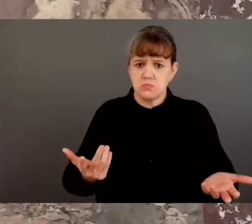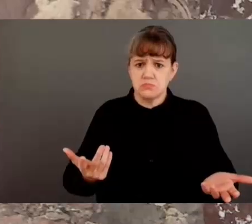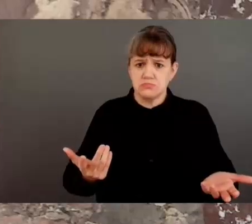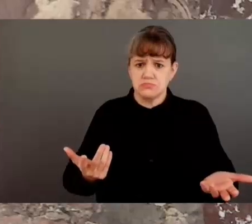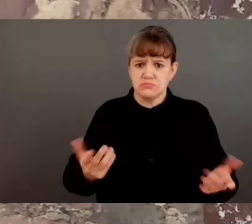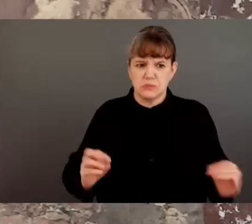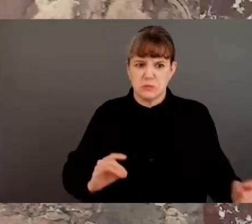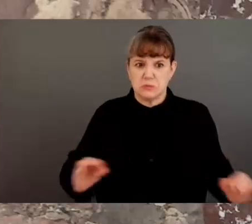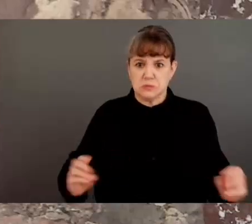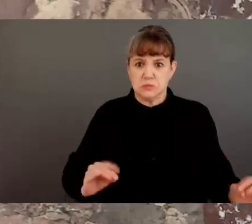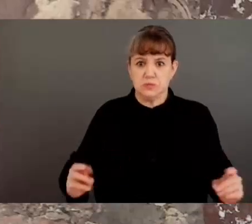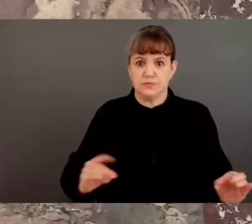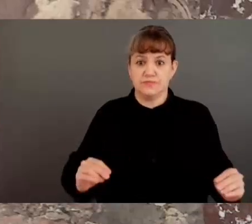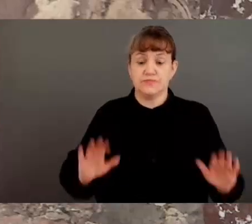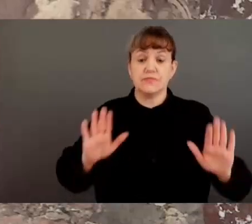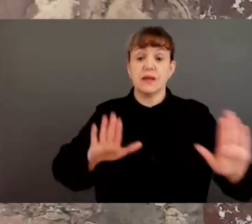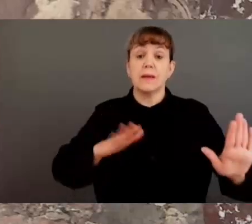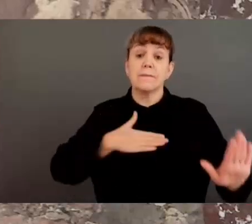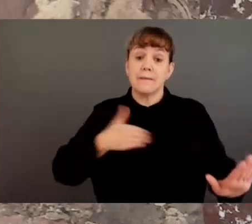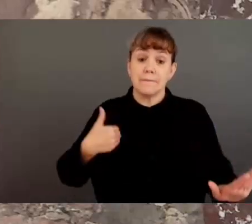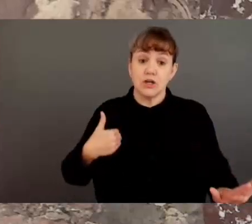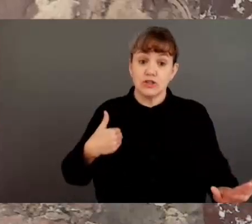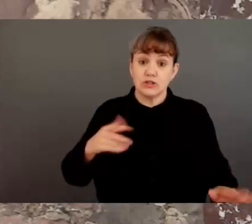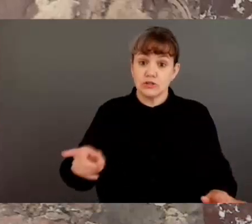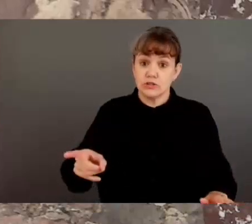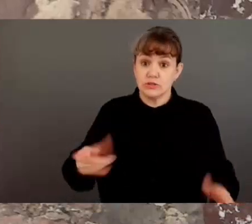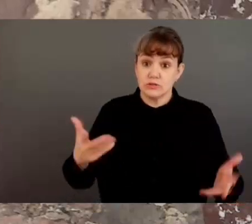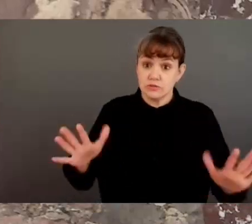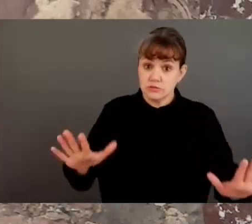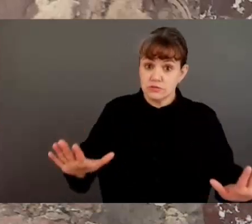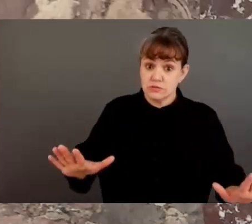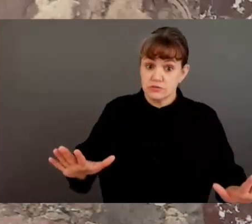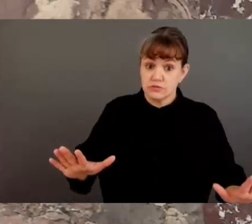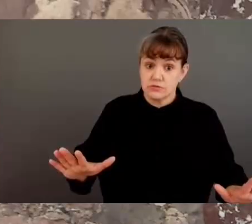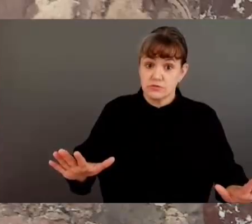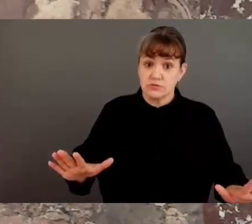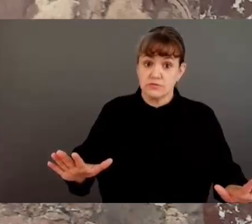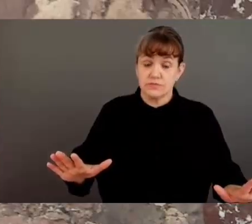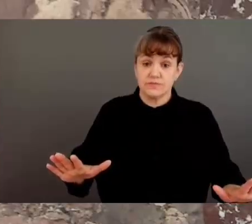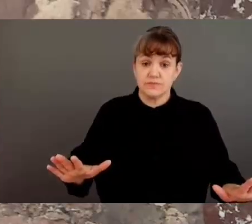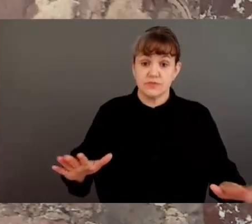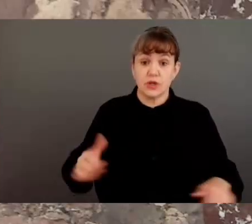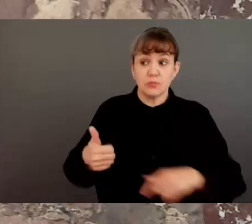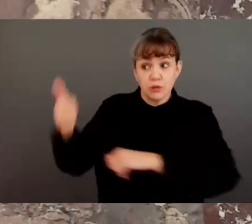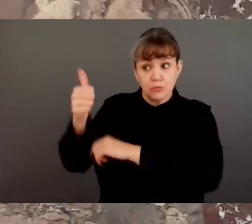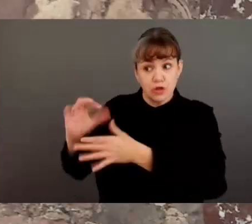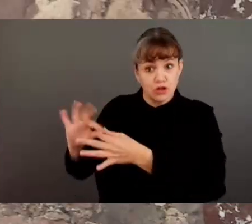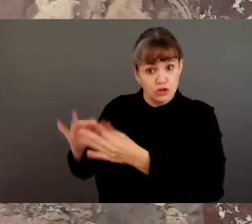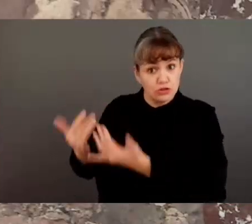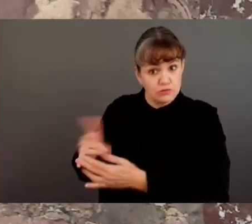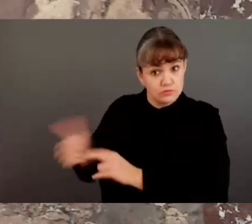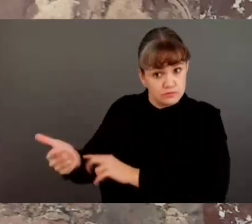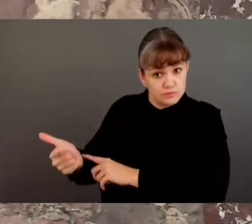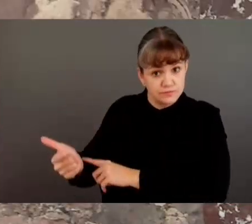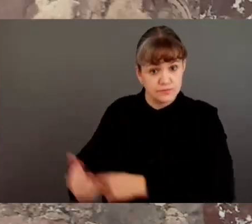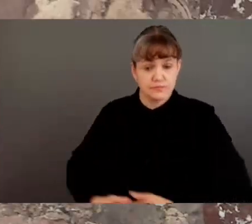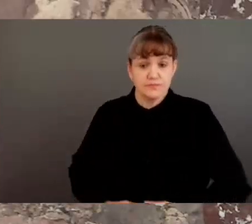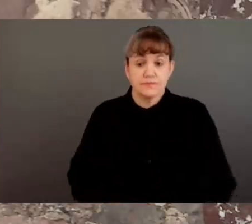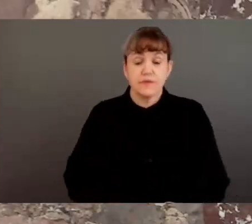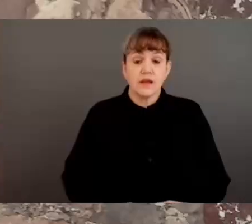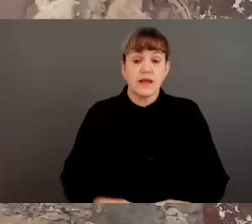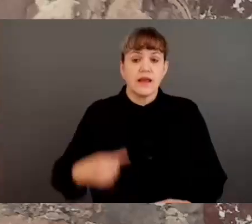member, please. Premier has the floor. When I think about what turns kids to gangs or